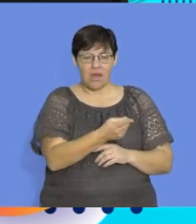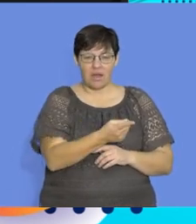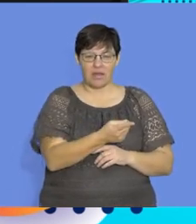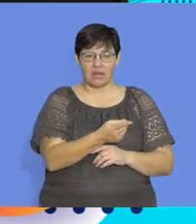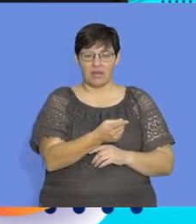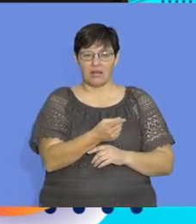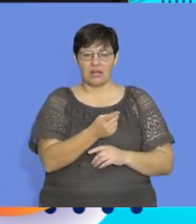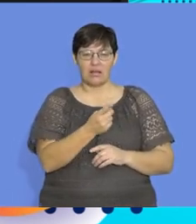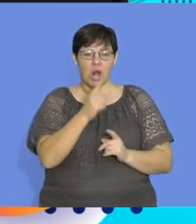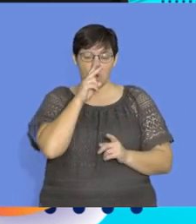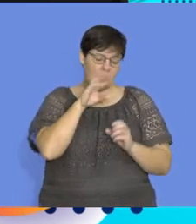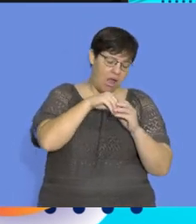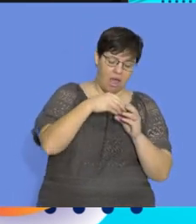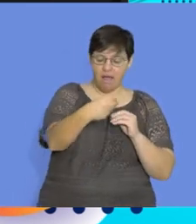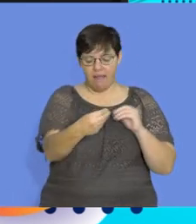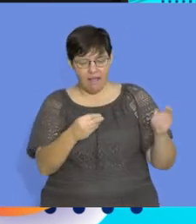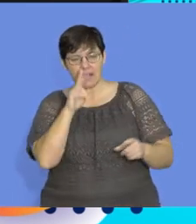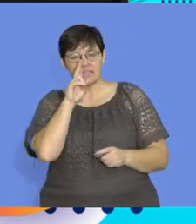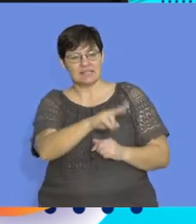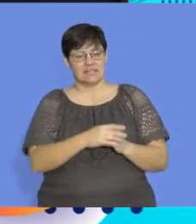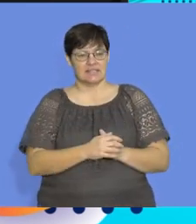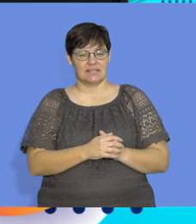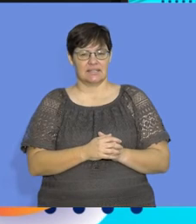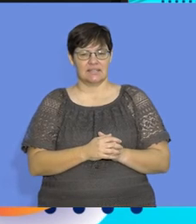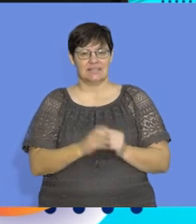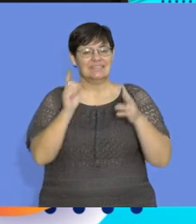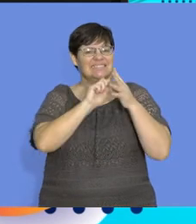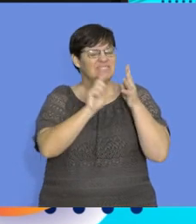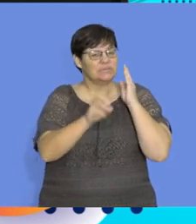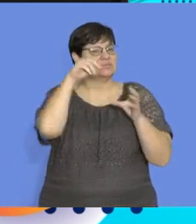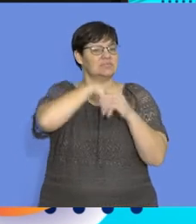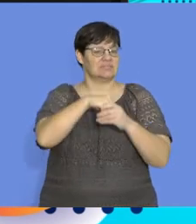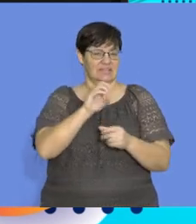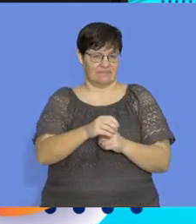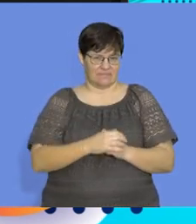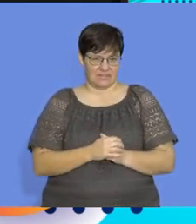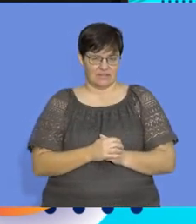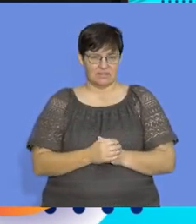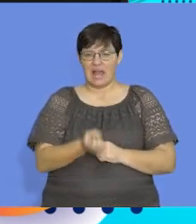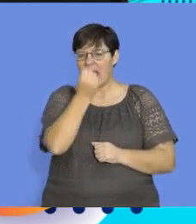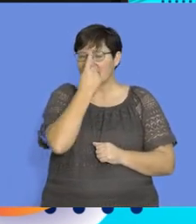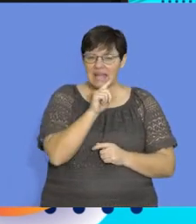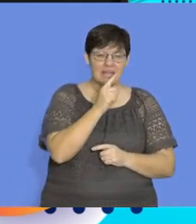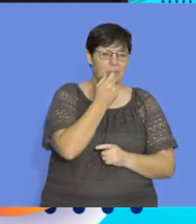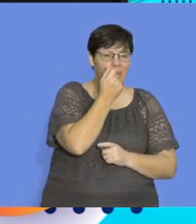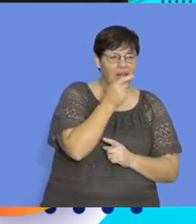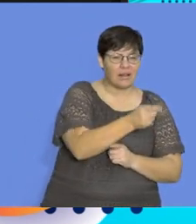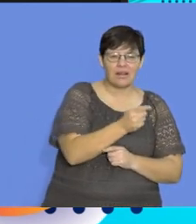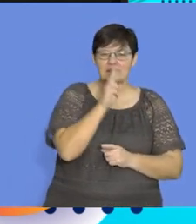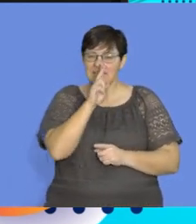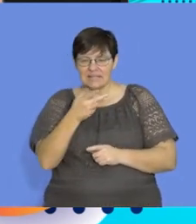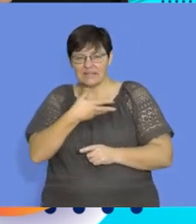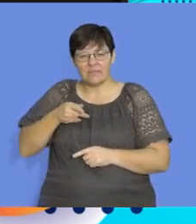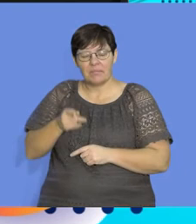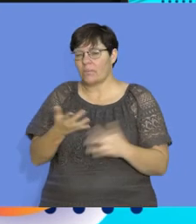you can. Look, tear it apart. Yes, look at the different parts. Understand what is the male. Can you see the